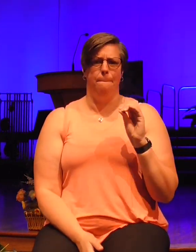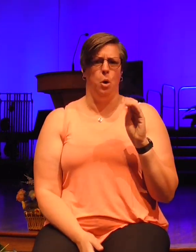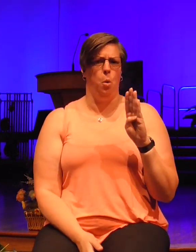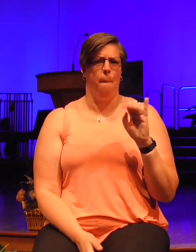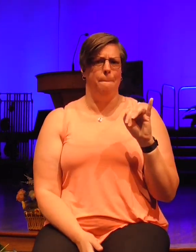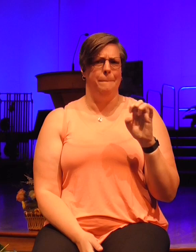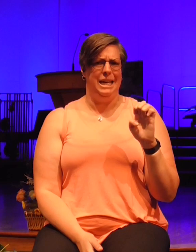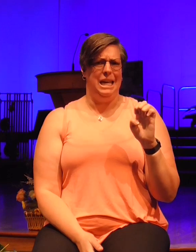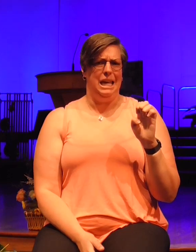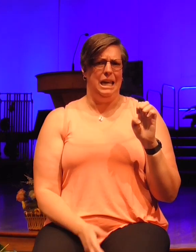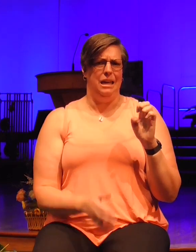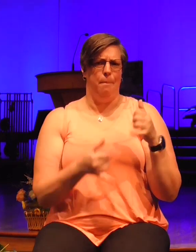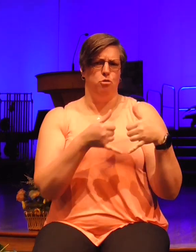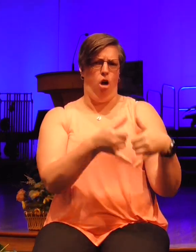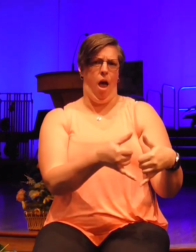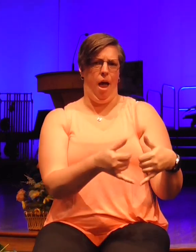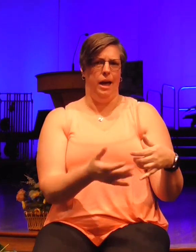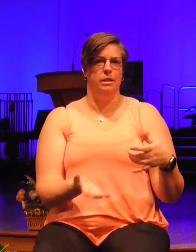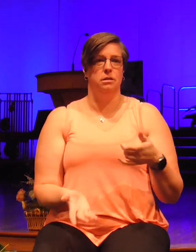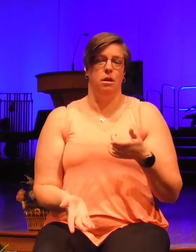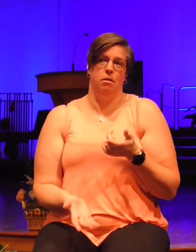like, okay, big whoop, now you know why.